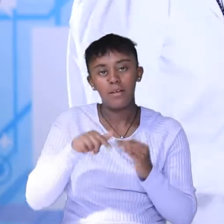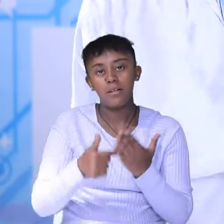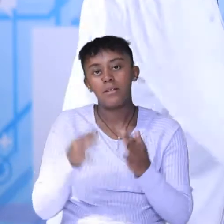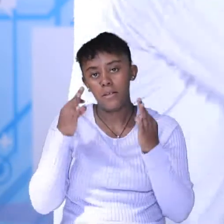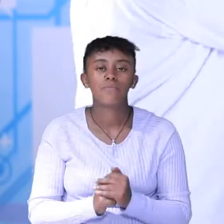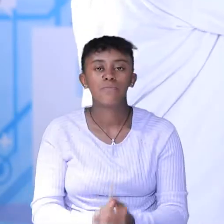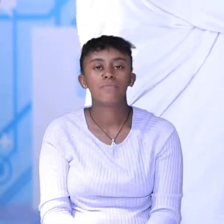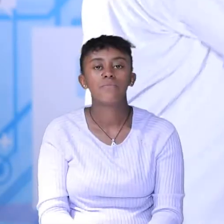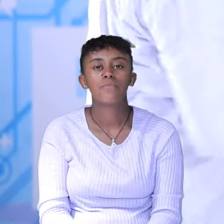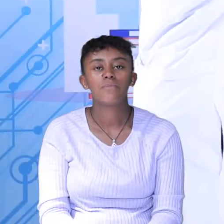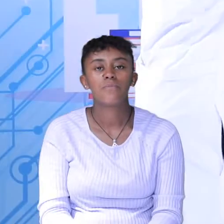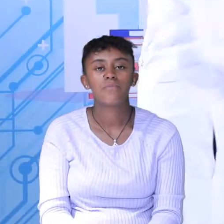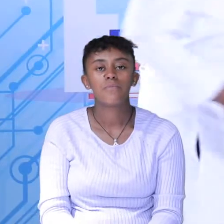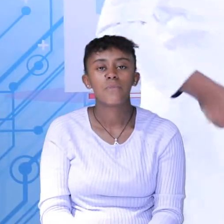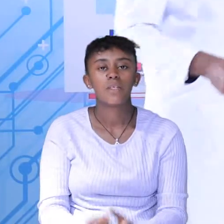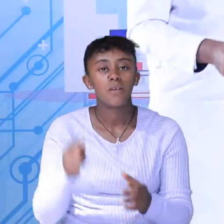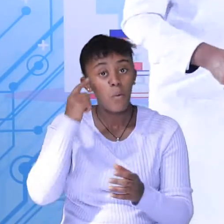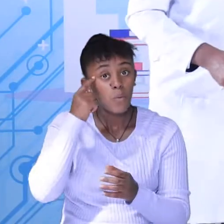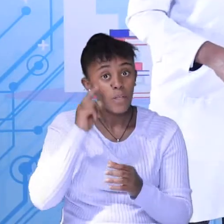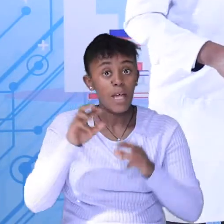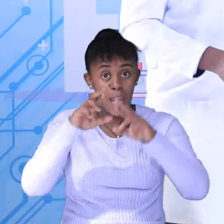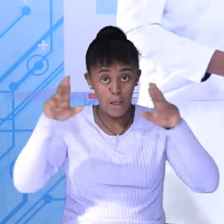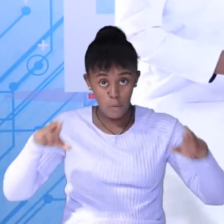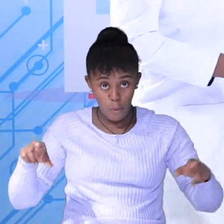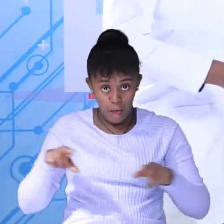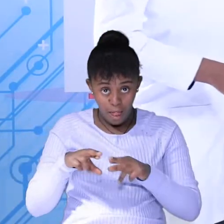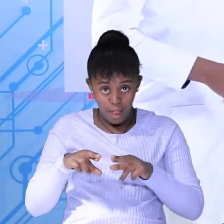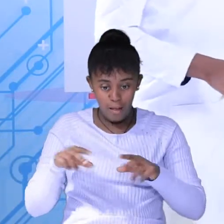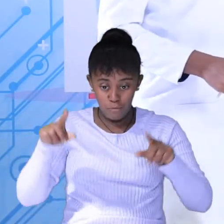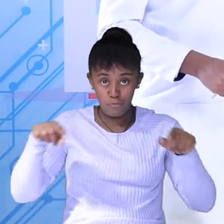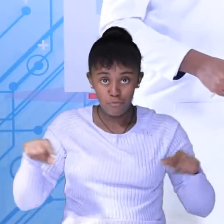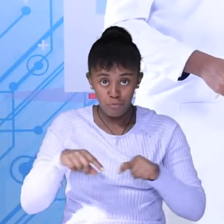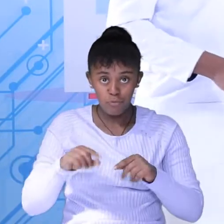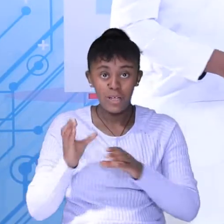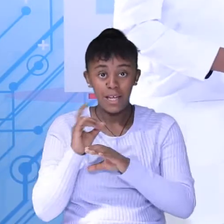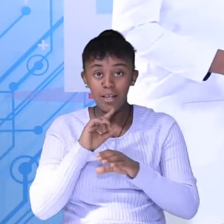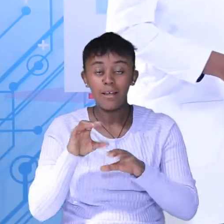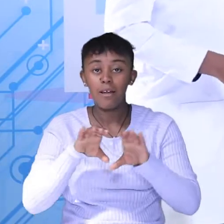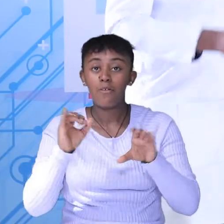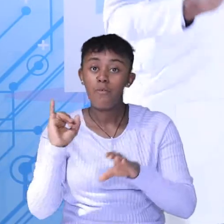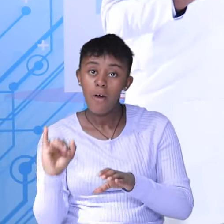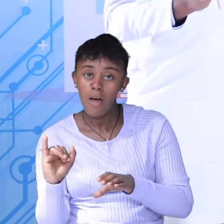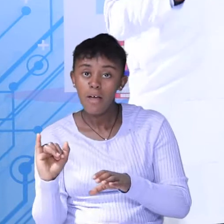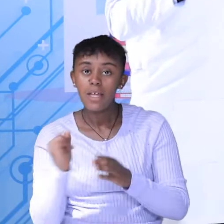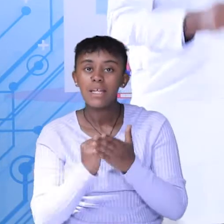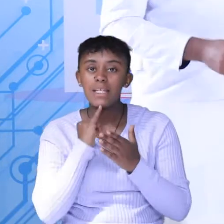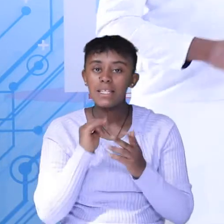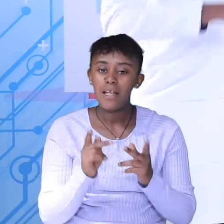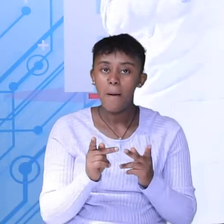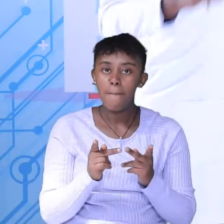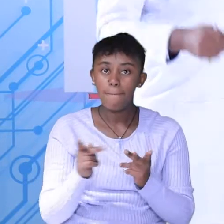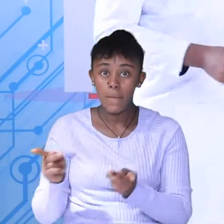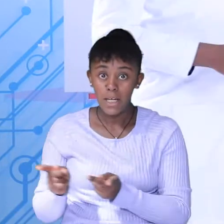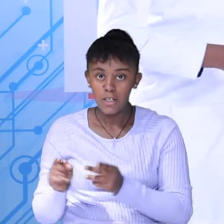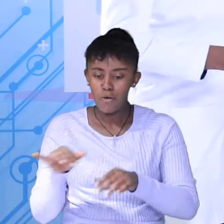this concept. Here we have, consider a rectangular loop and carrying a current of I, and it is placed in